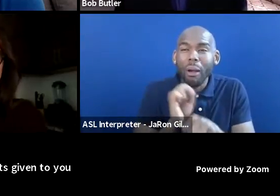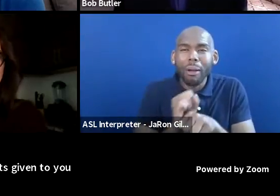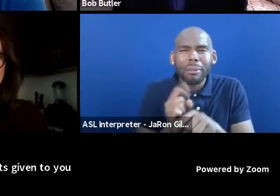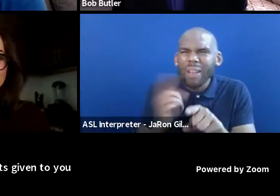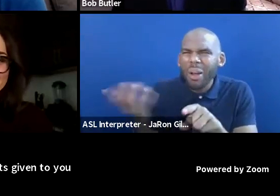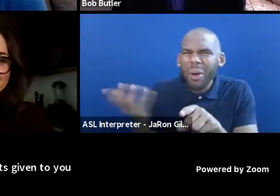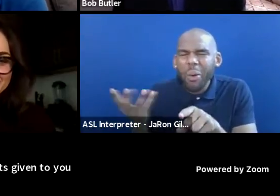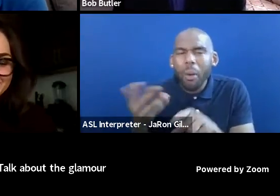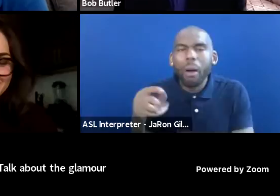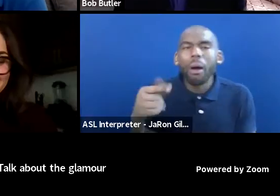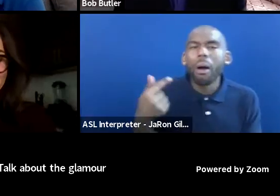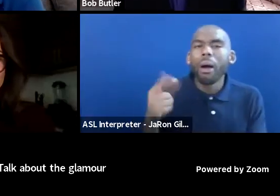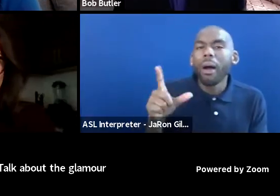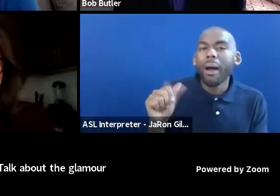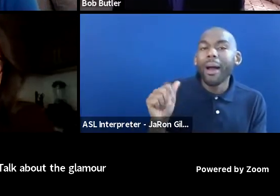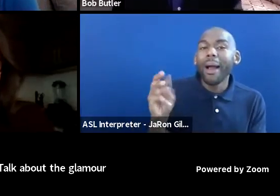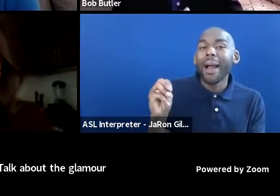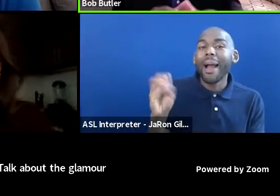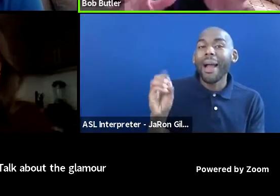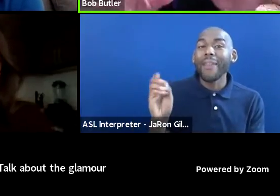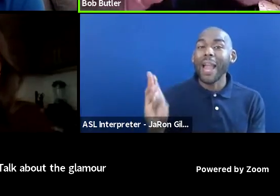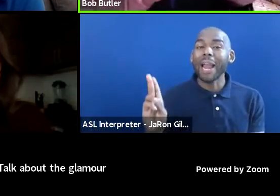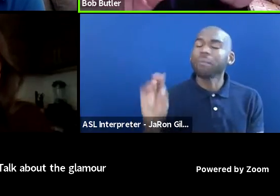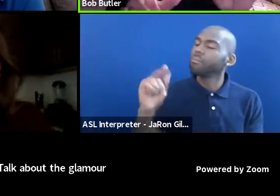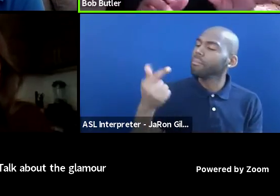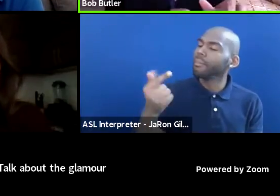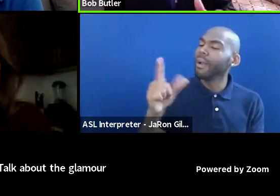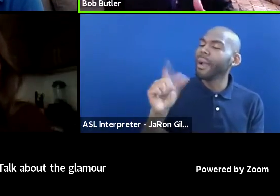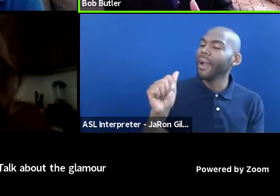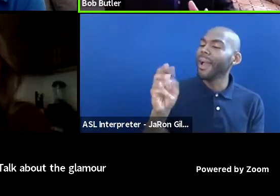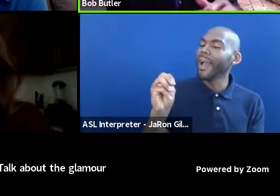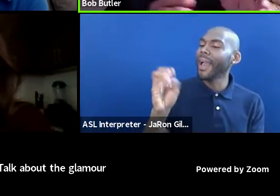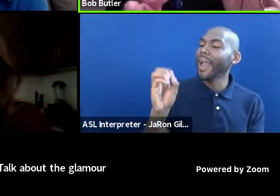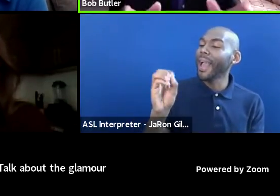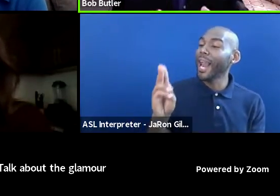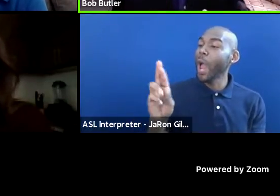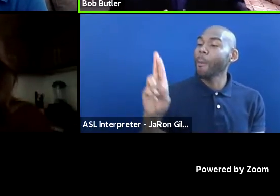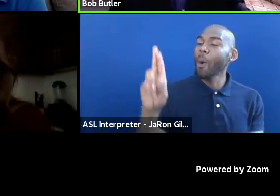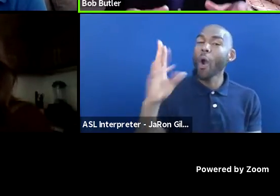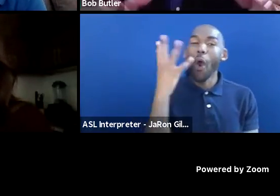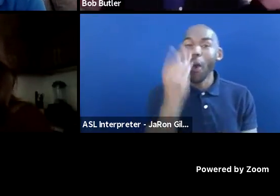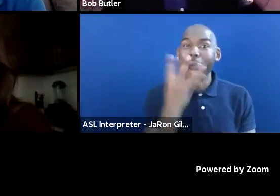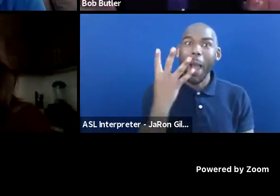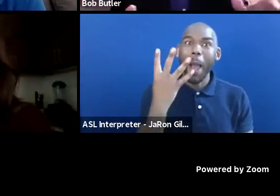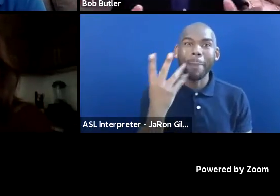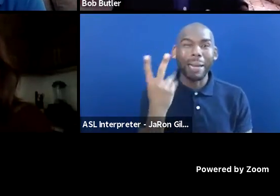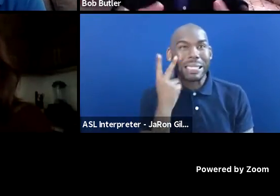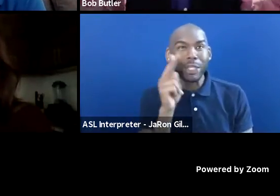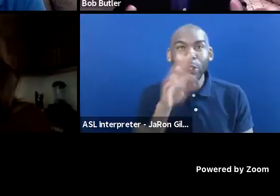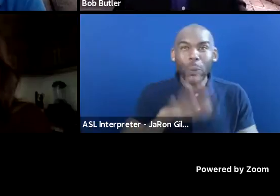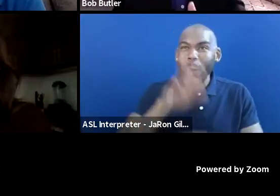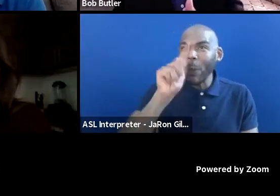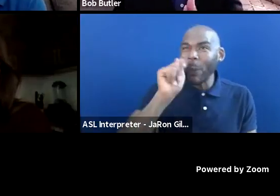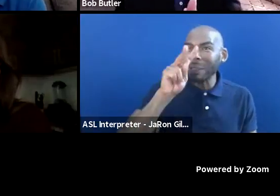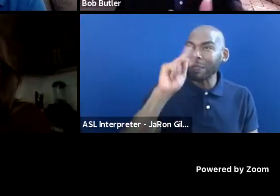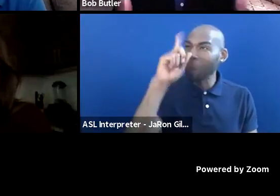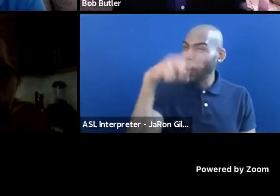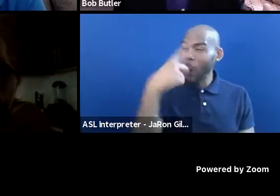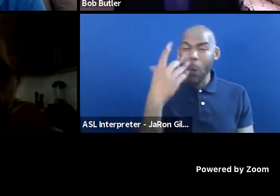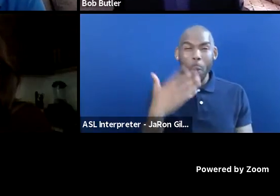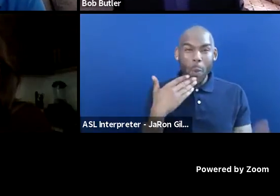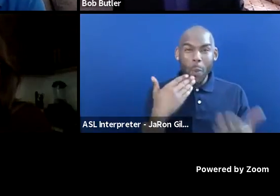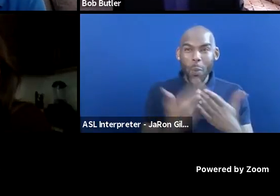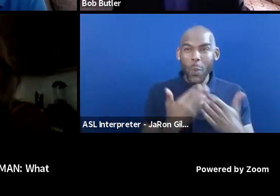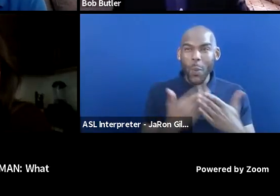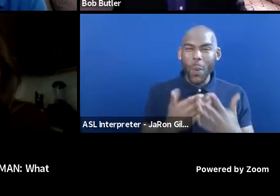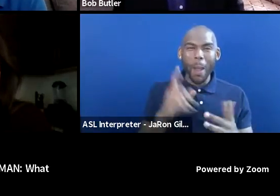The glamour. Oh, the glamour. I watch you on TV, you're sitting up there, you're looking great, you're an anchor. Got to be a